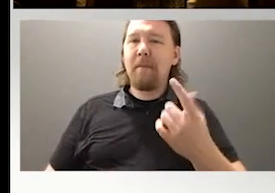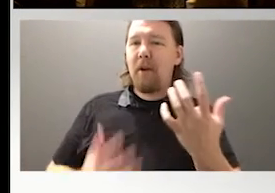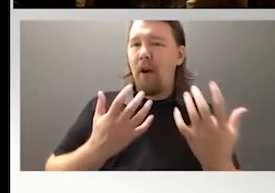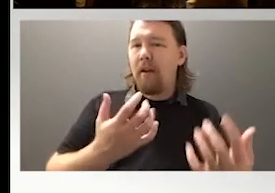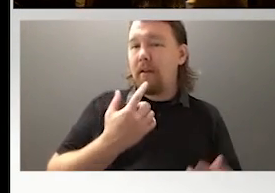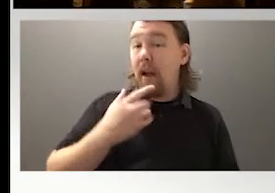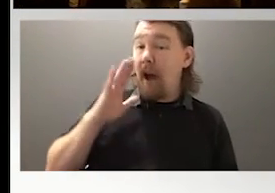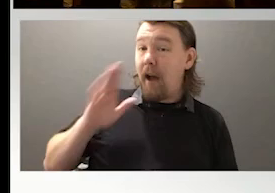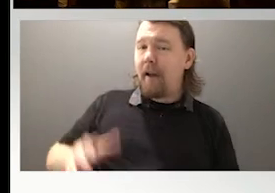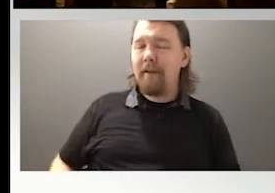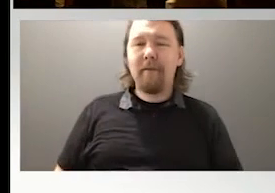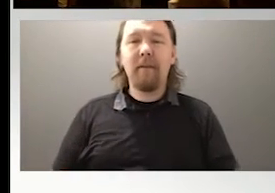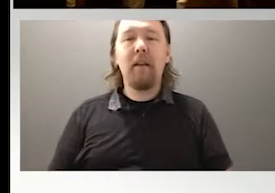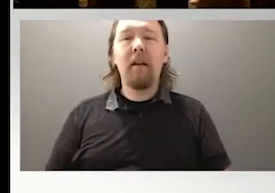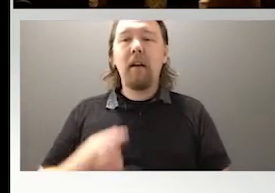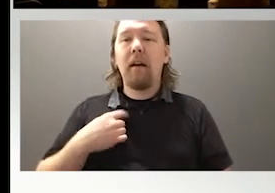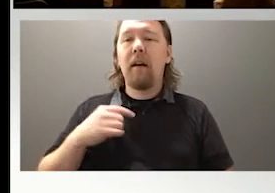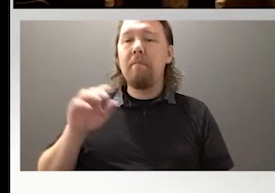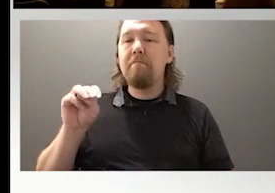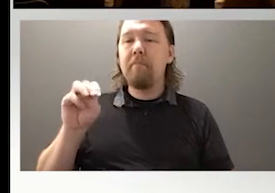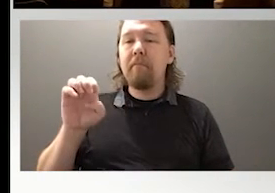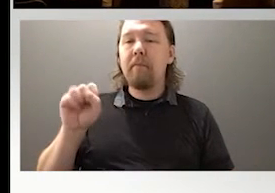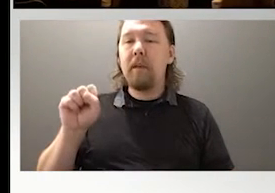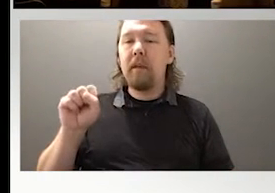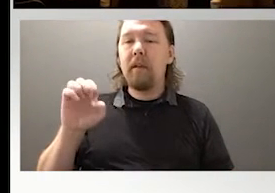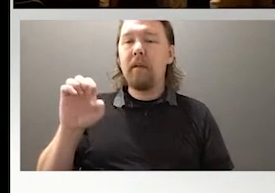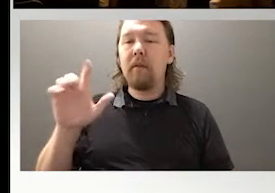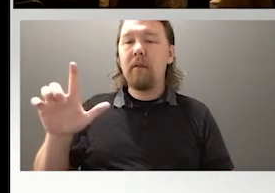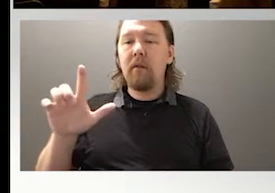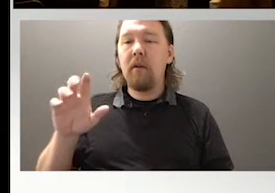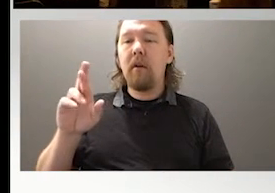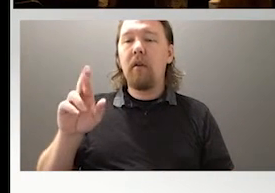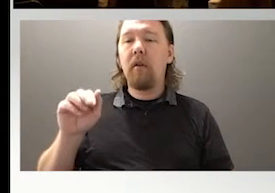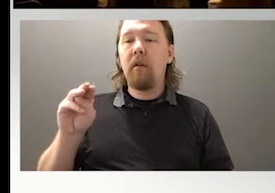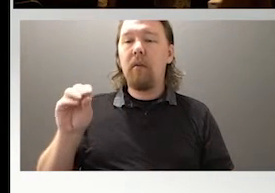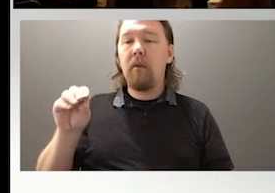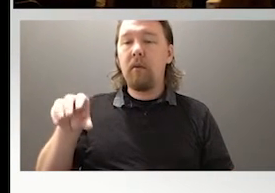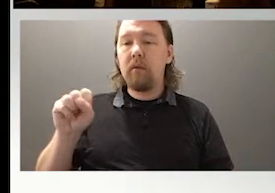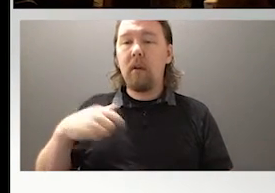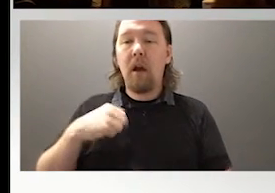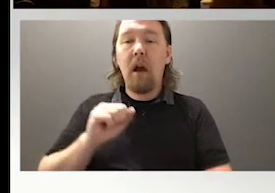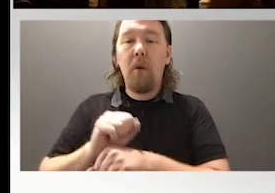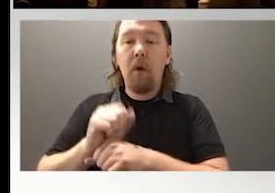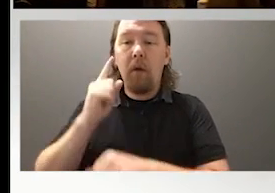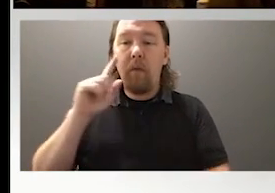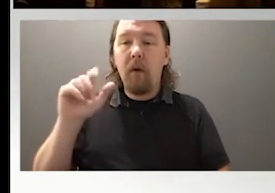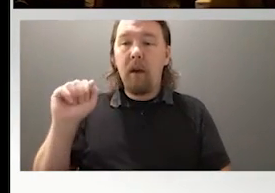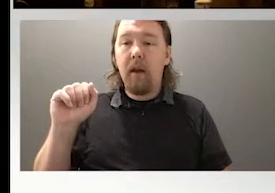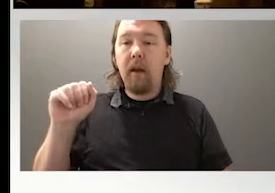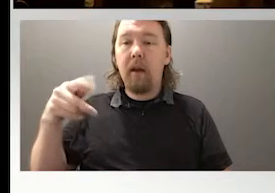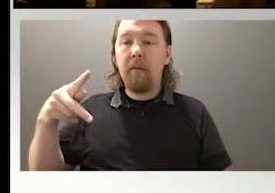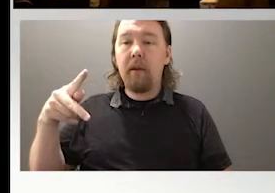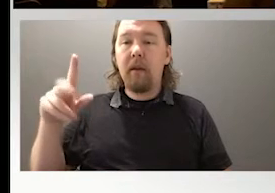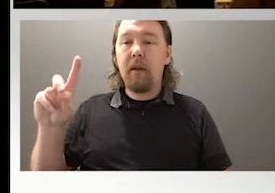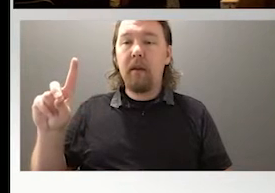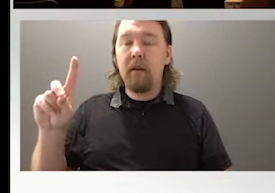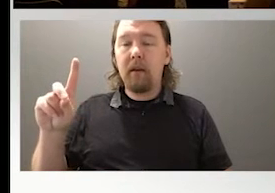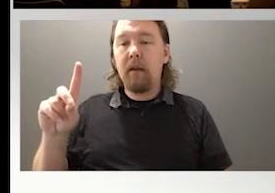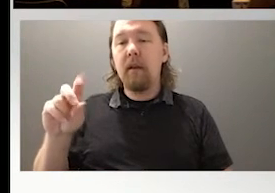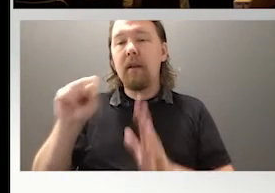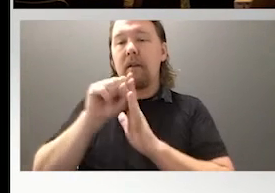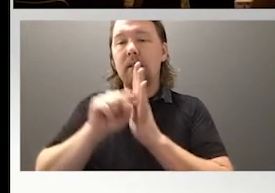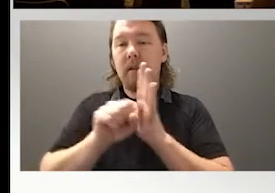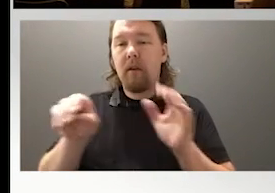Hello. Thank you. My name is Lizel Ramos. I work with the Agency for Persons with Disabilities